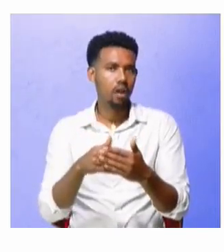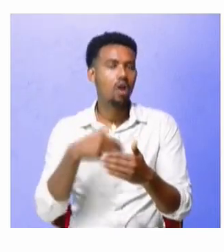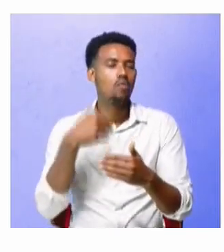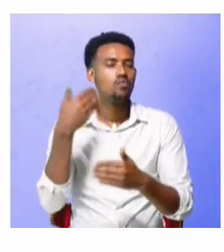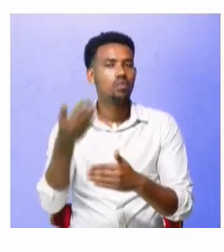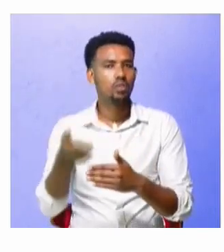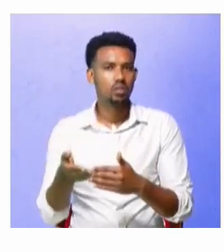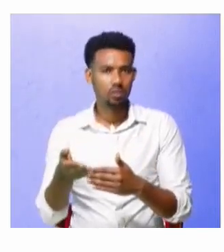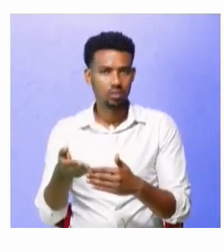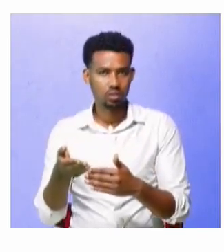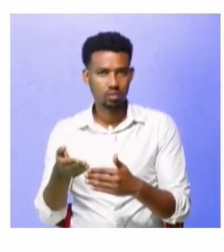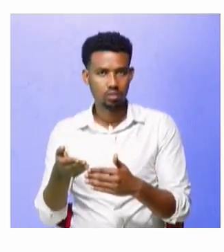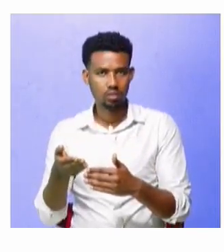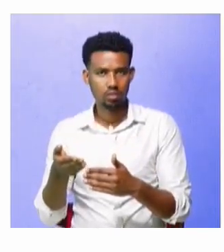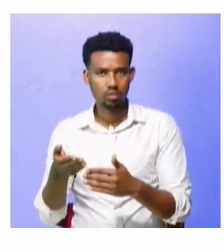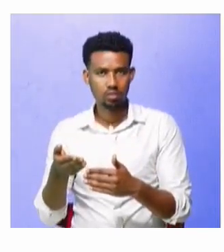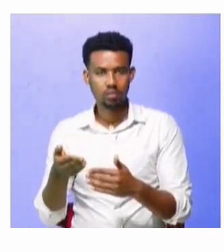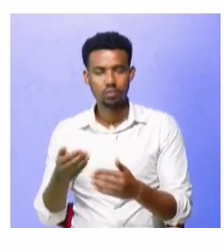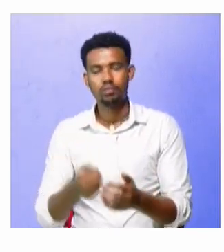after